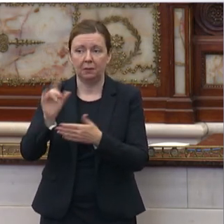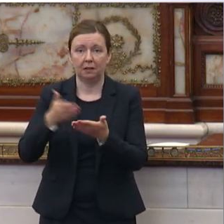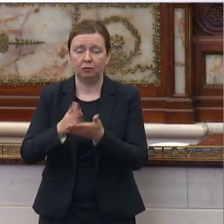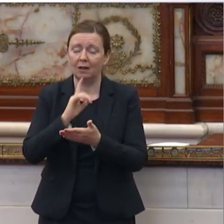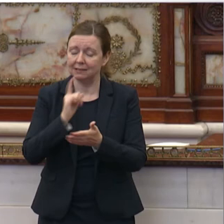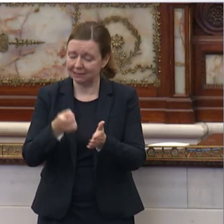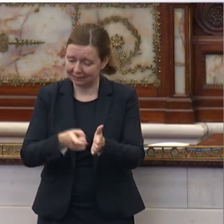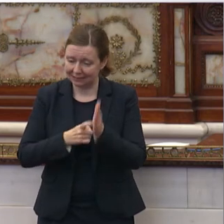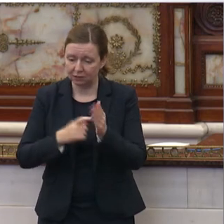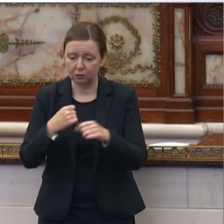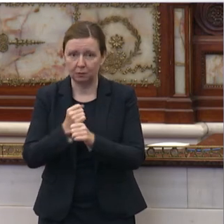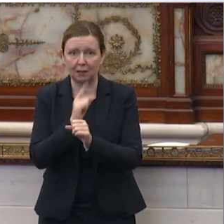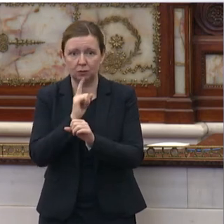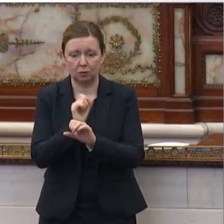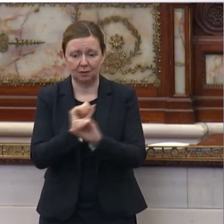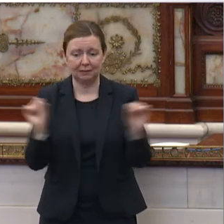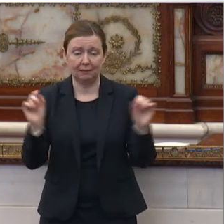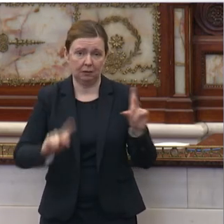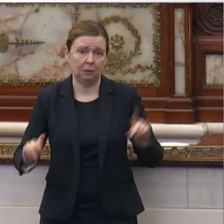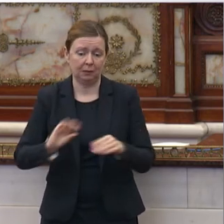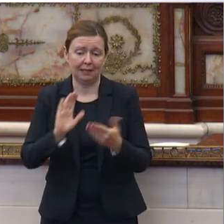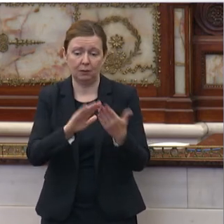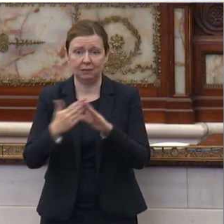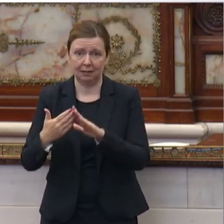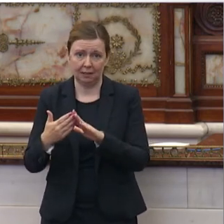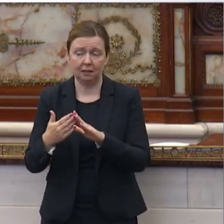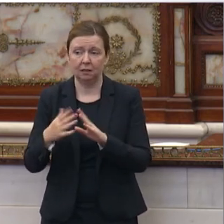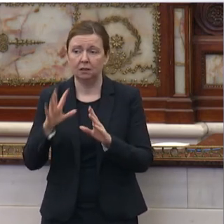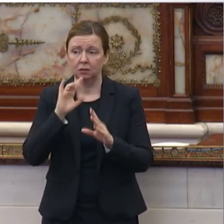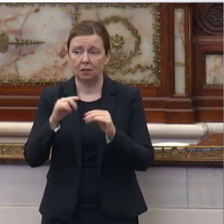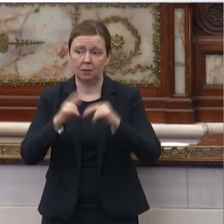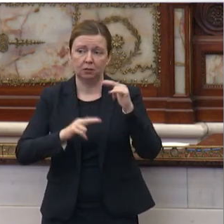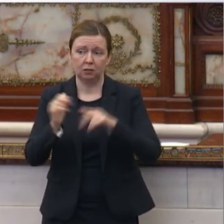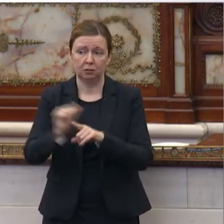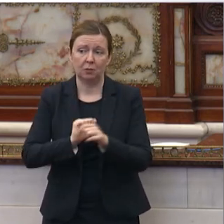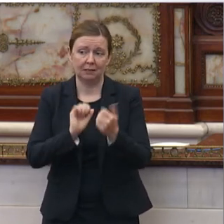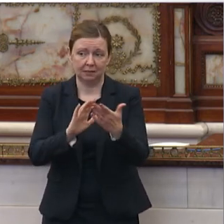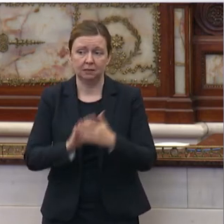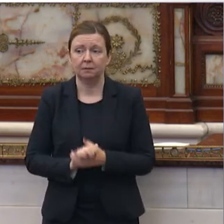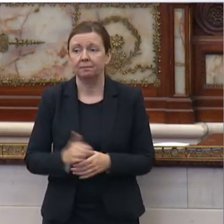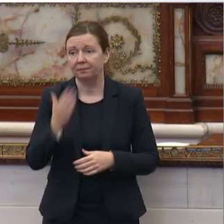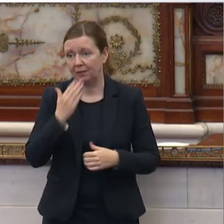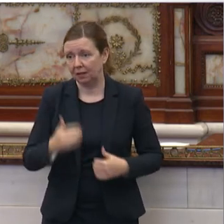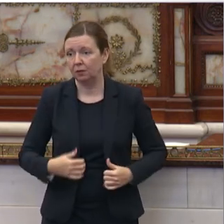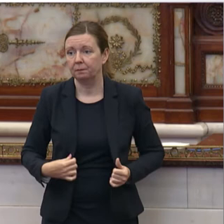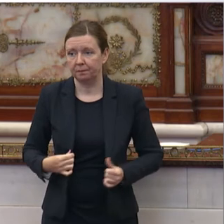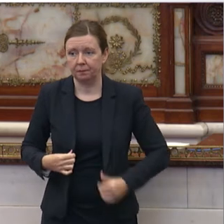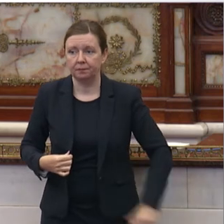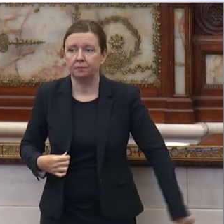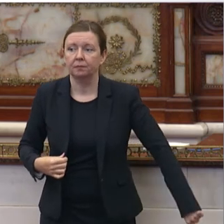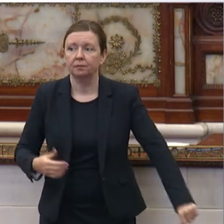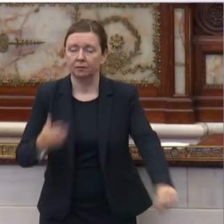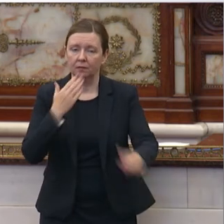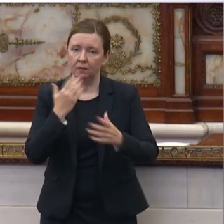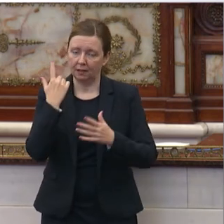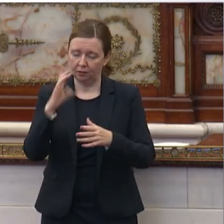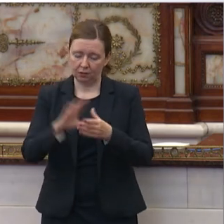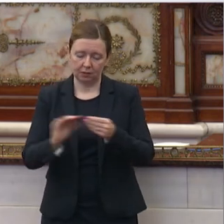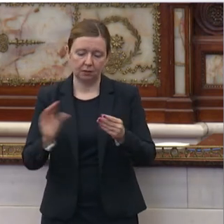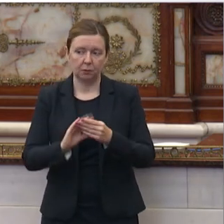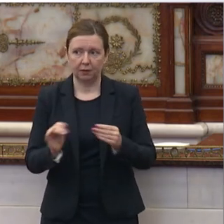to ensure the safety of people in our city when it comes to construction practices. Thank you, everyone. Thank you for your